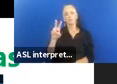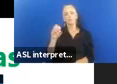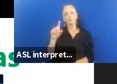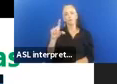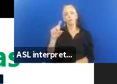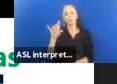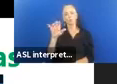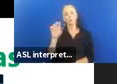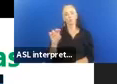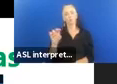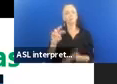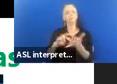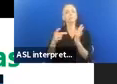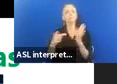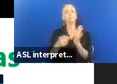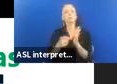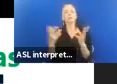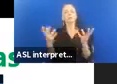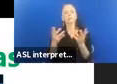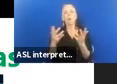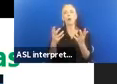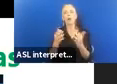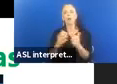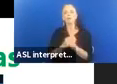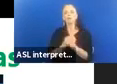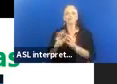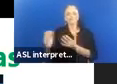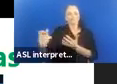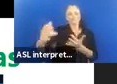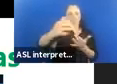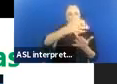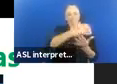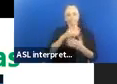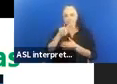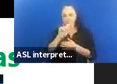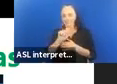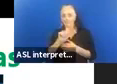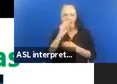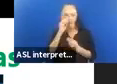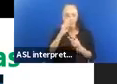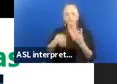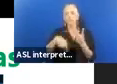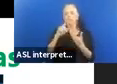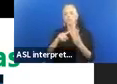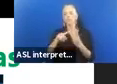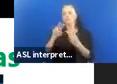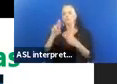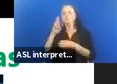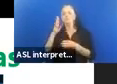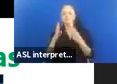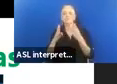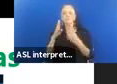This is the idea of the convergence of big data, robotics, biotechnology,